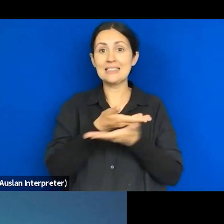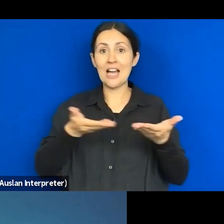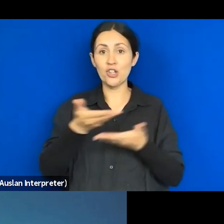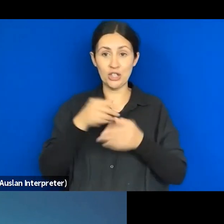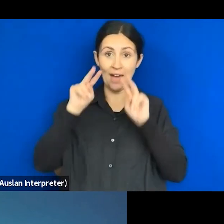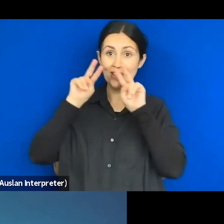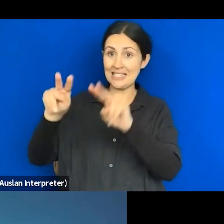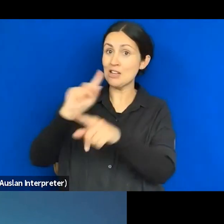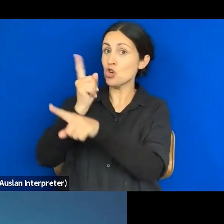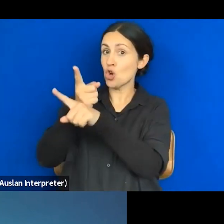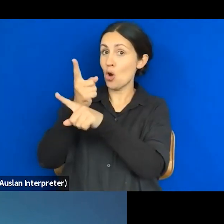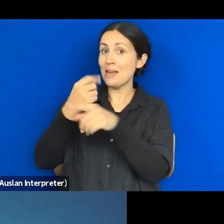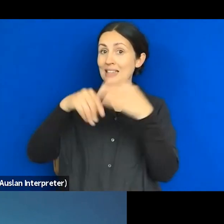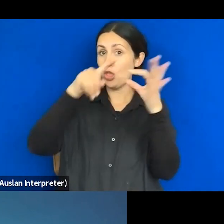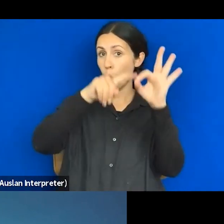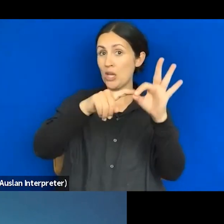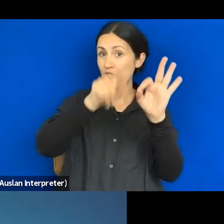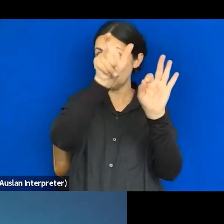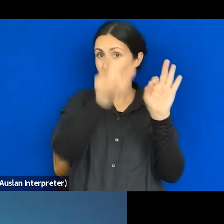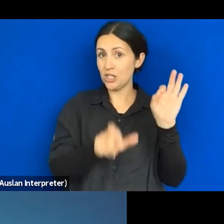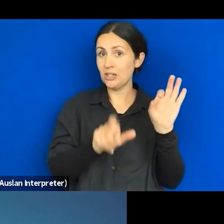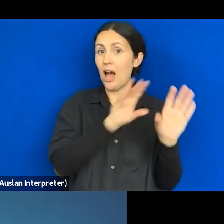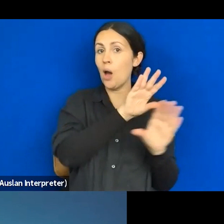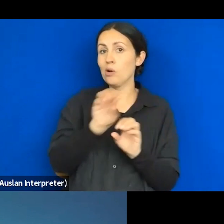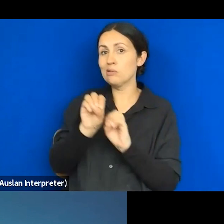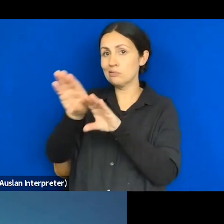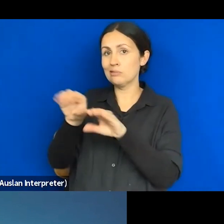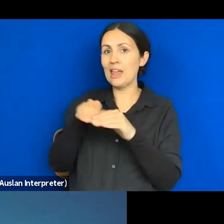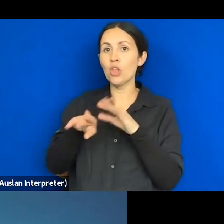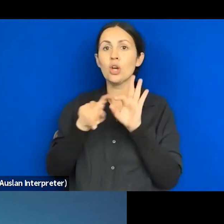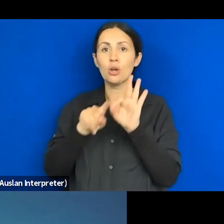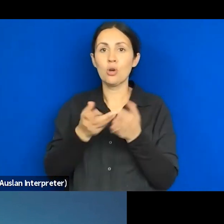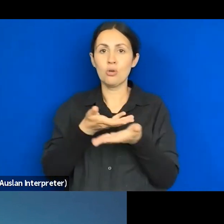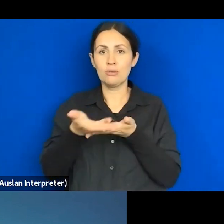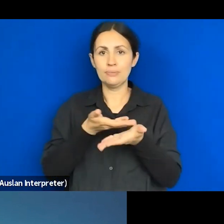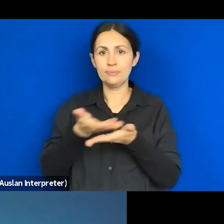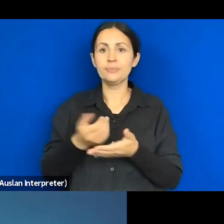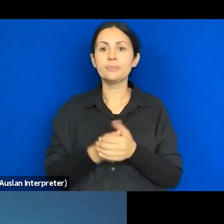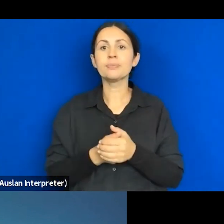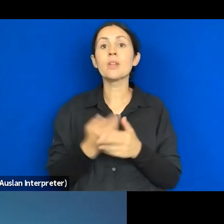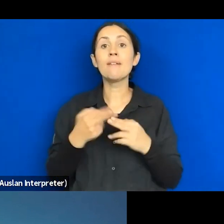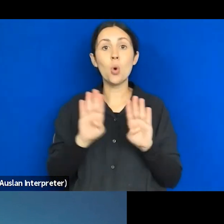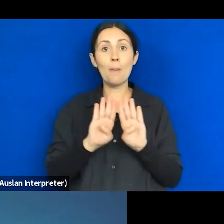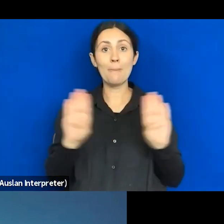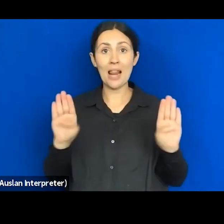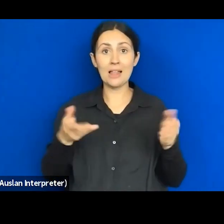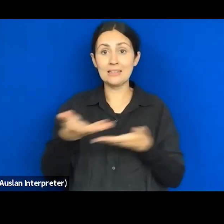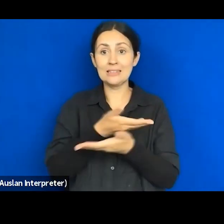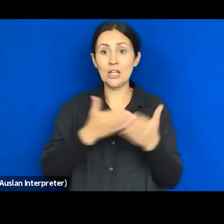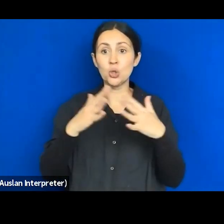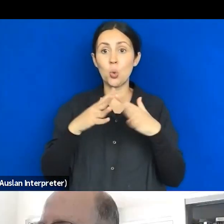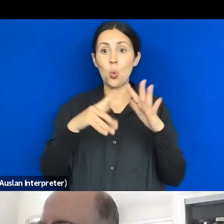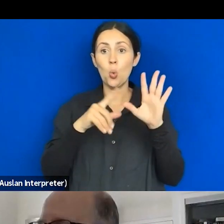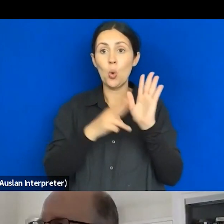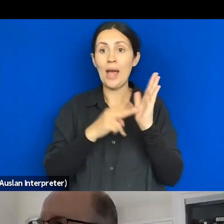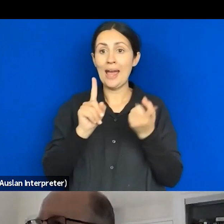the Q&A box, which I'll try and incorporate into that panel discussion. Joining us for that panel discussion is Wayne Hall, who